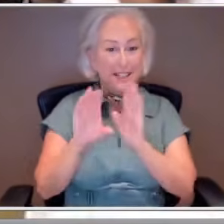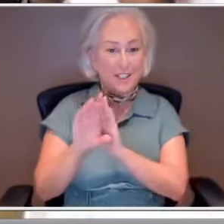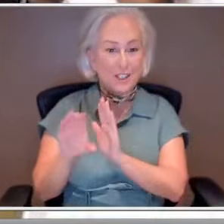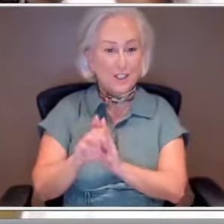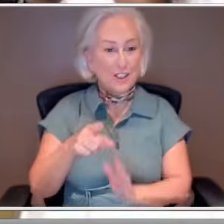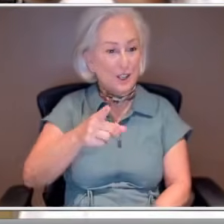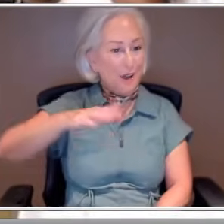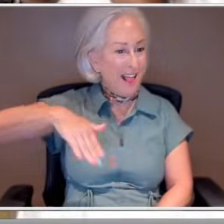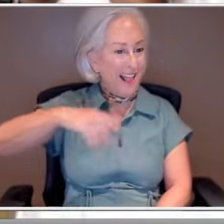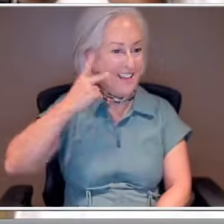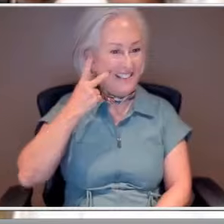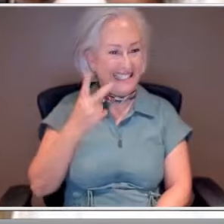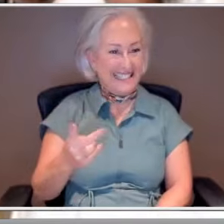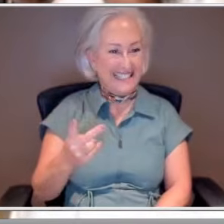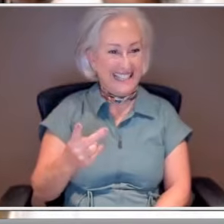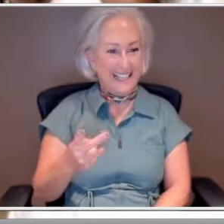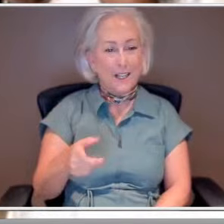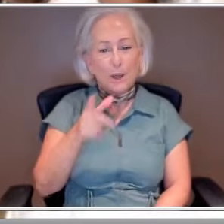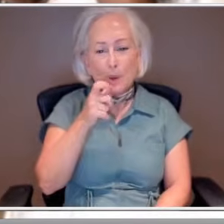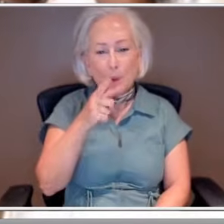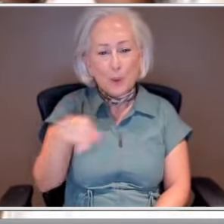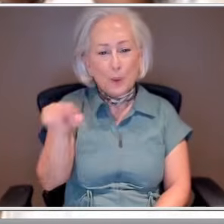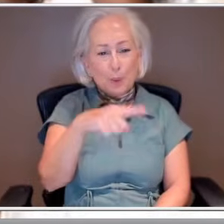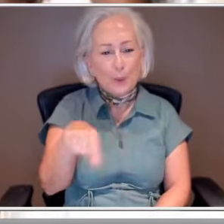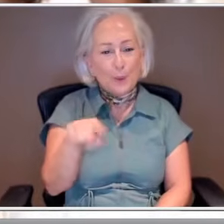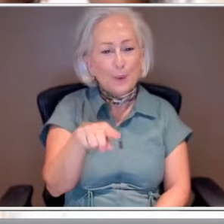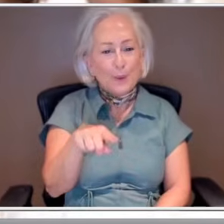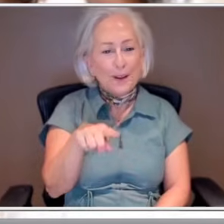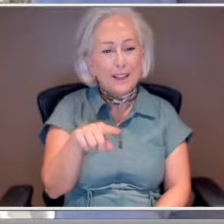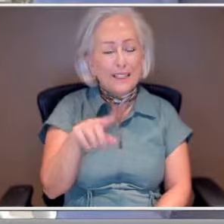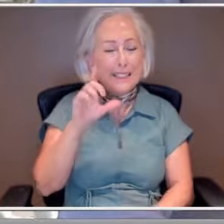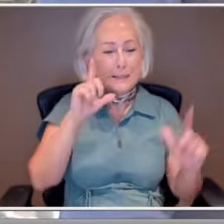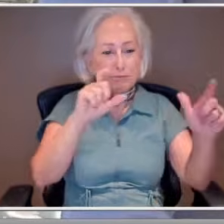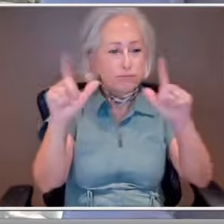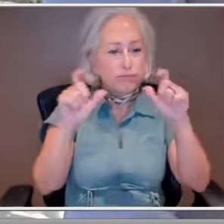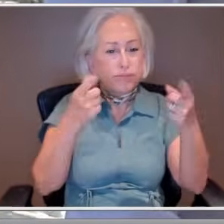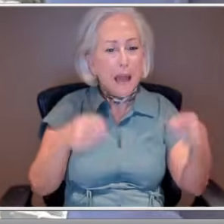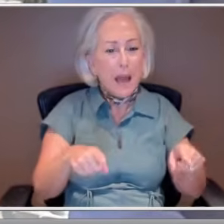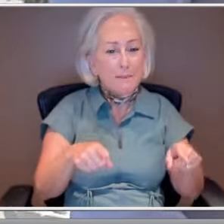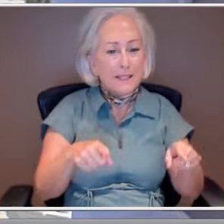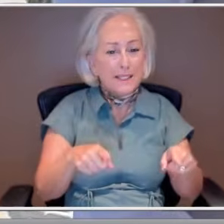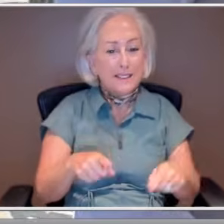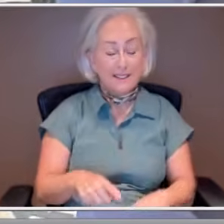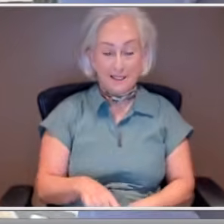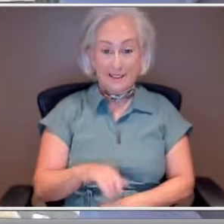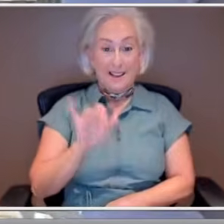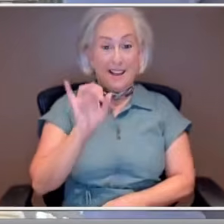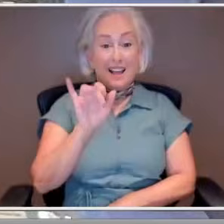yet. Who are you with in these pictures, and when were these taken? So this is